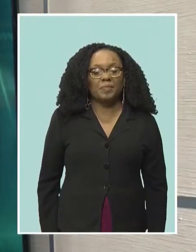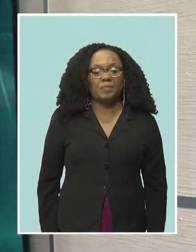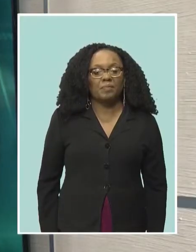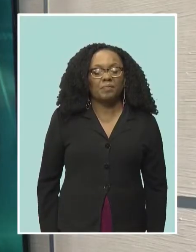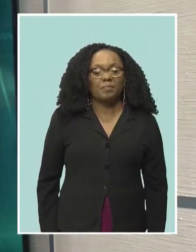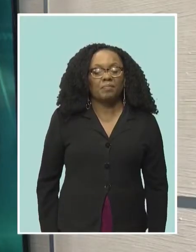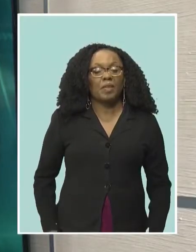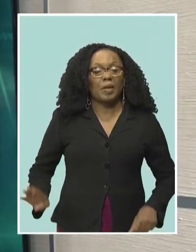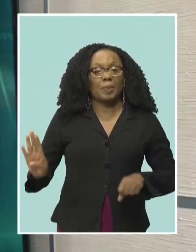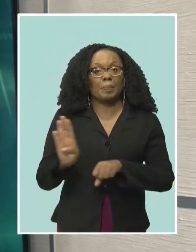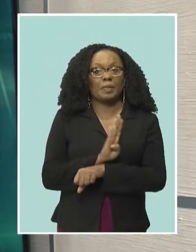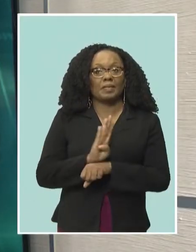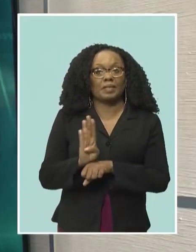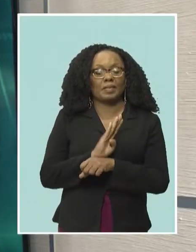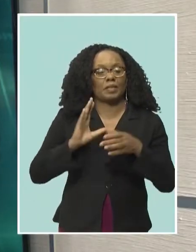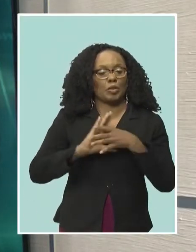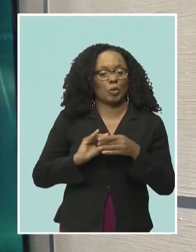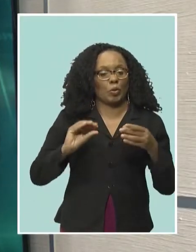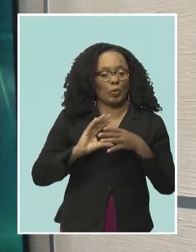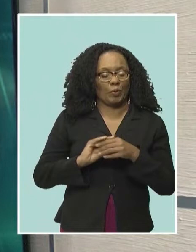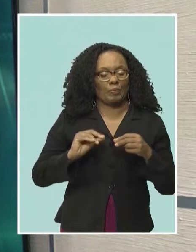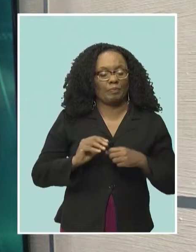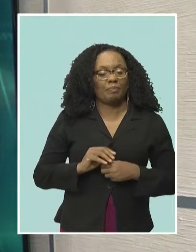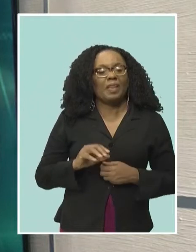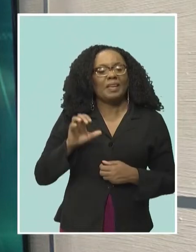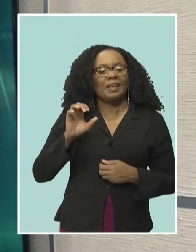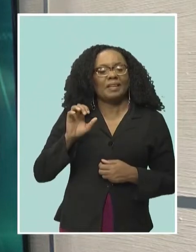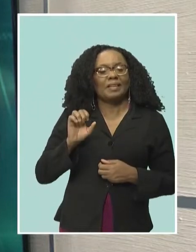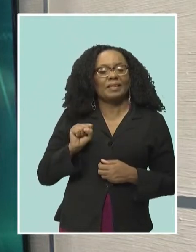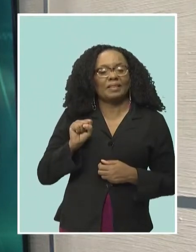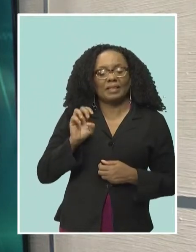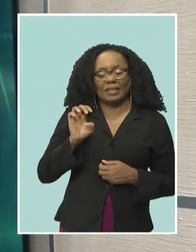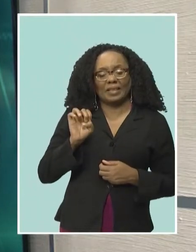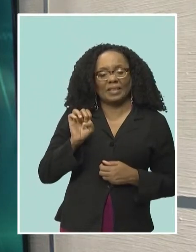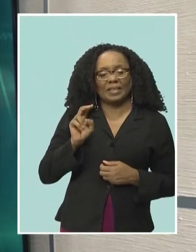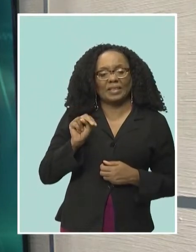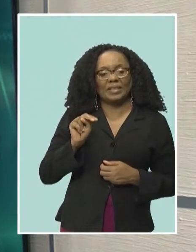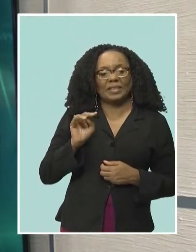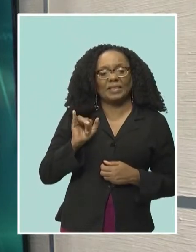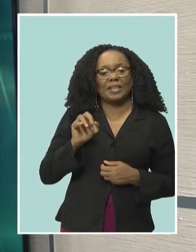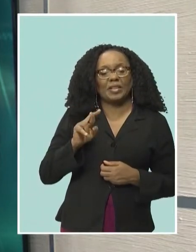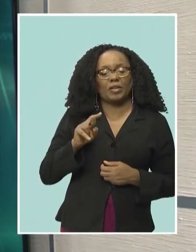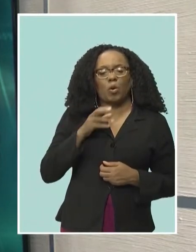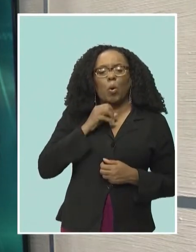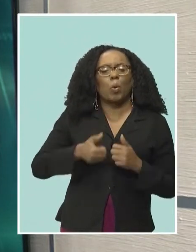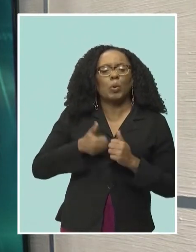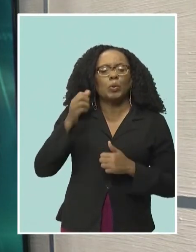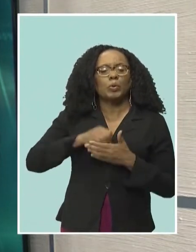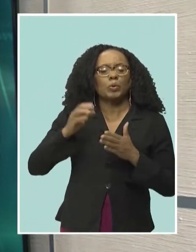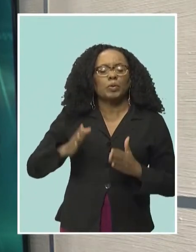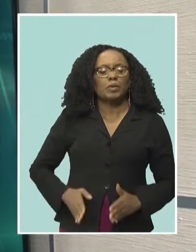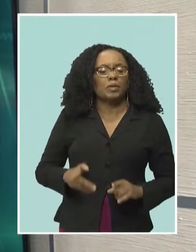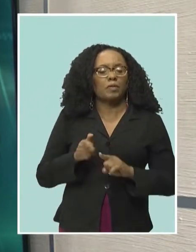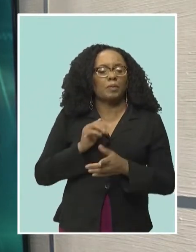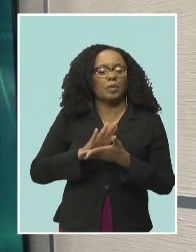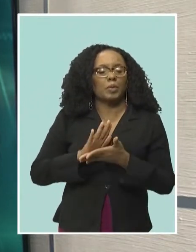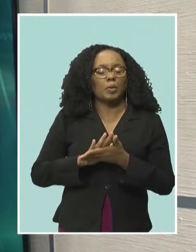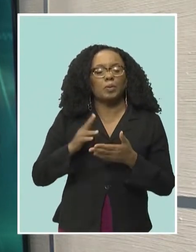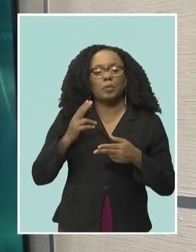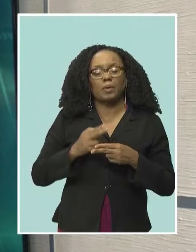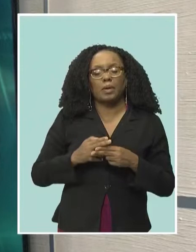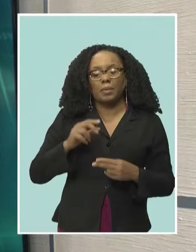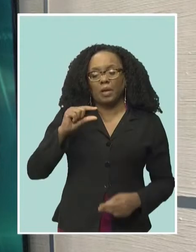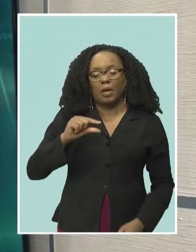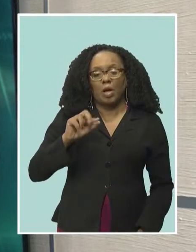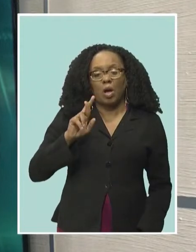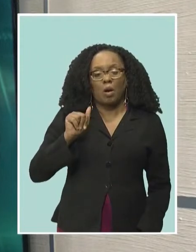In tonight's business report, the senior students at Grantley Adams Memorial School are being given both the tools and the skills to be able to run a business